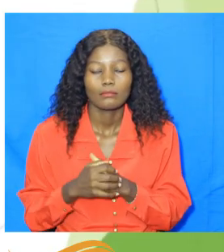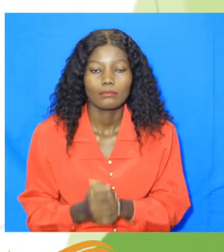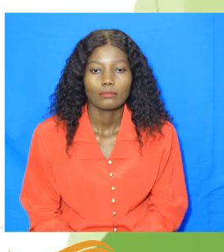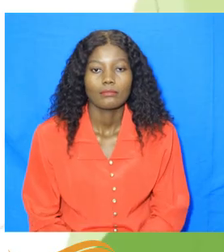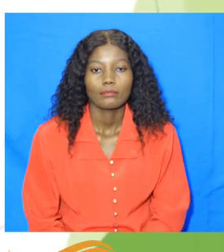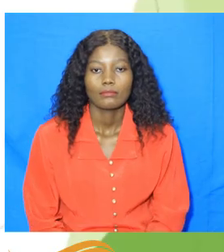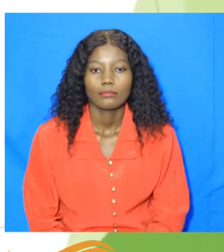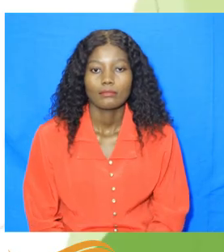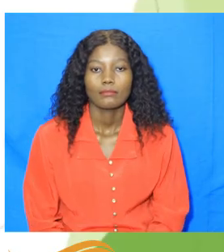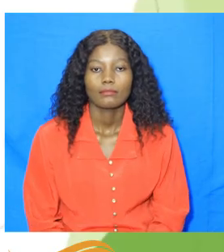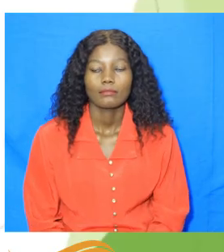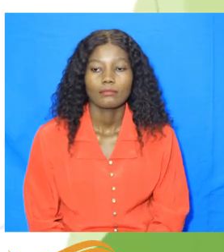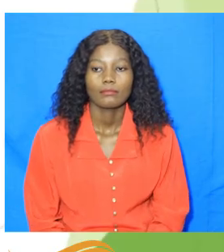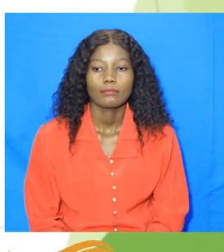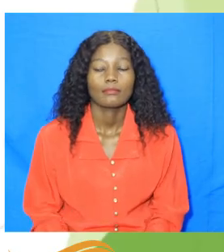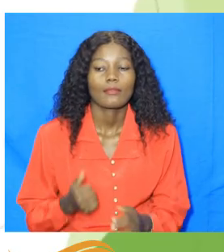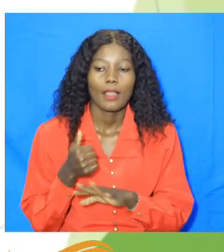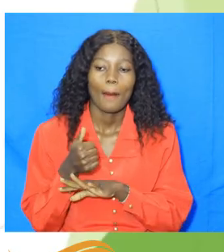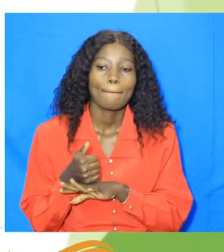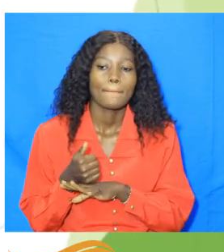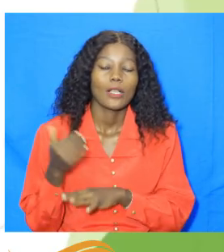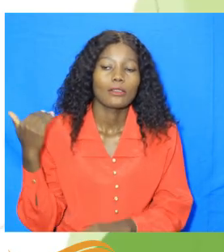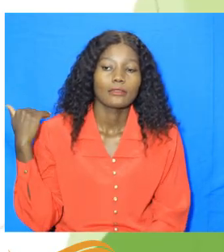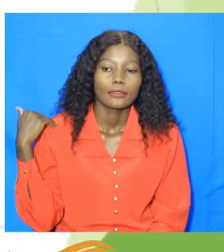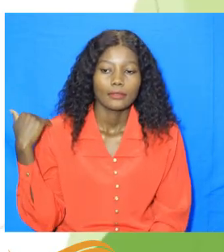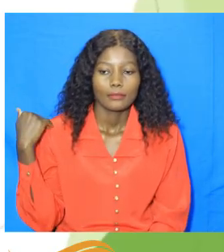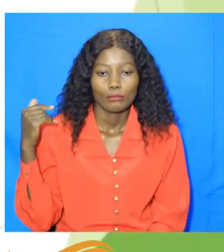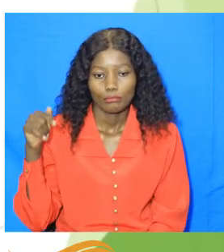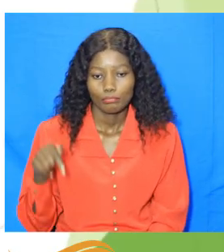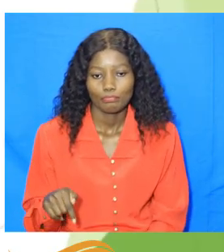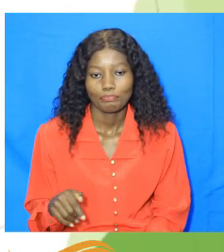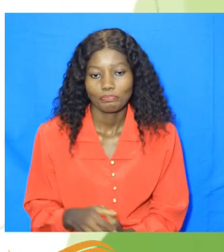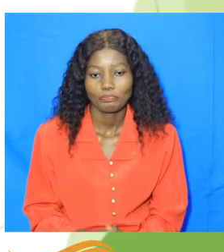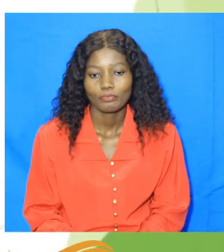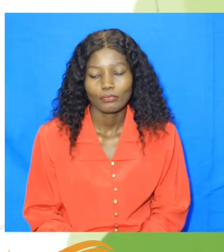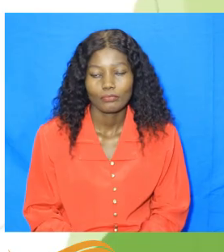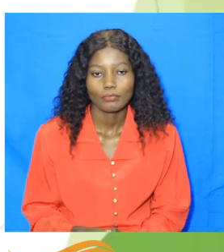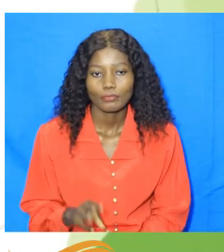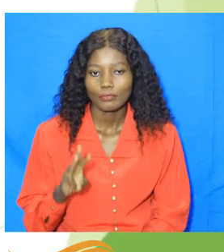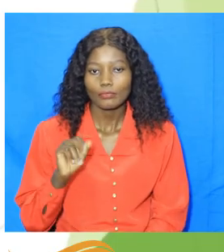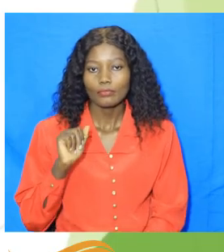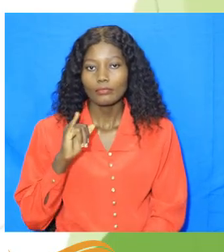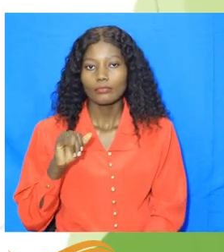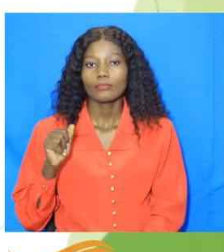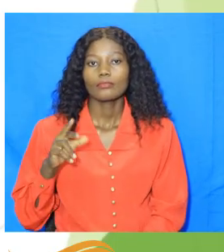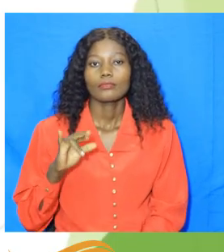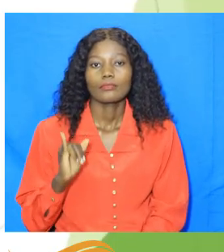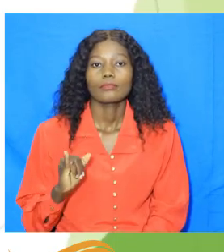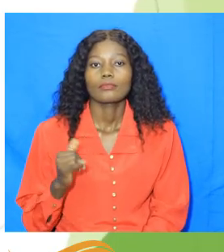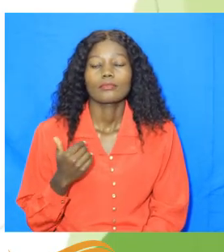from above the shoulder downwards. That is Yuko. For Wazari, it has to come